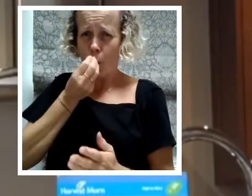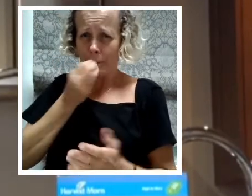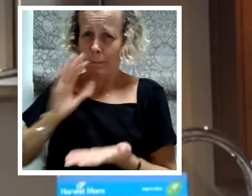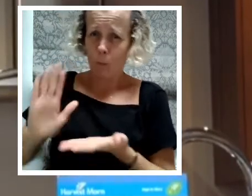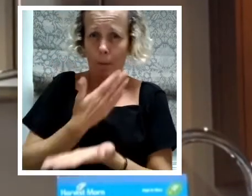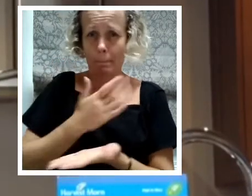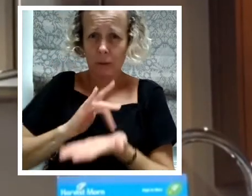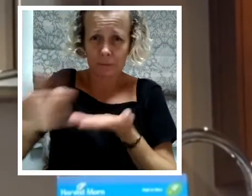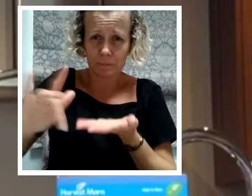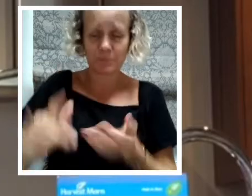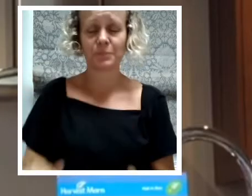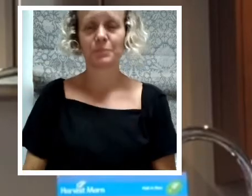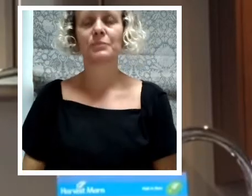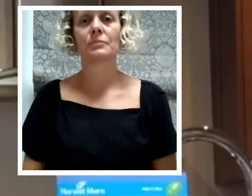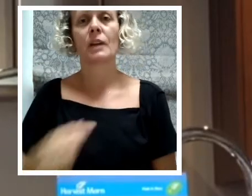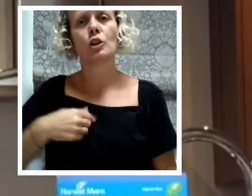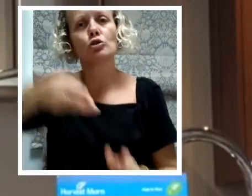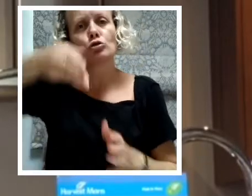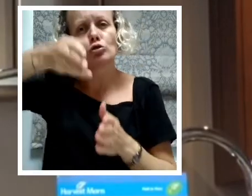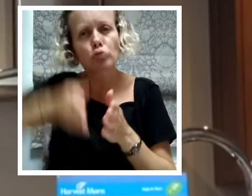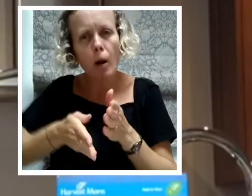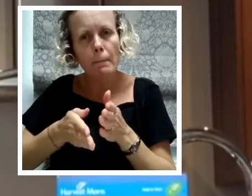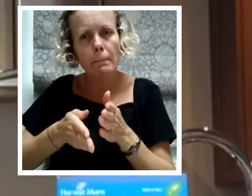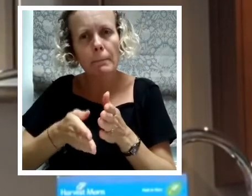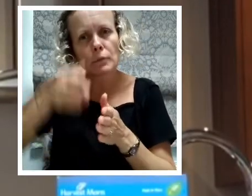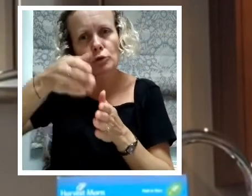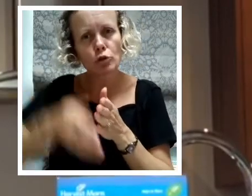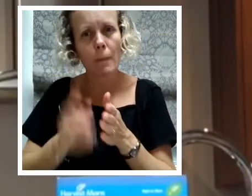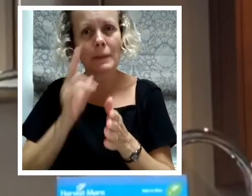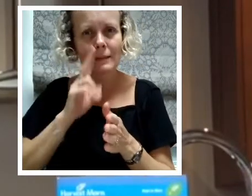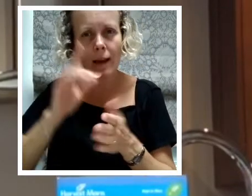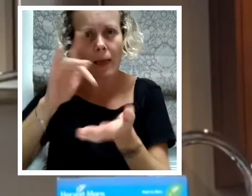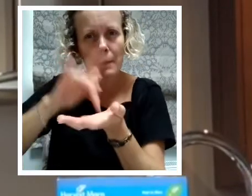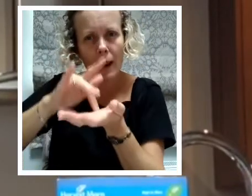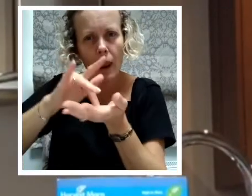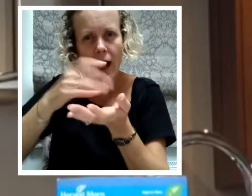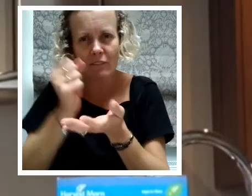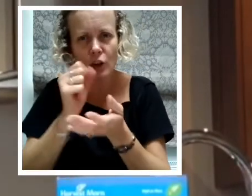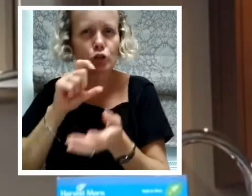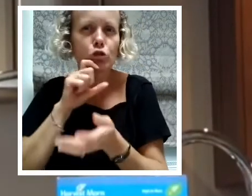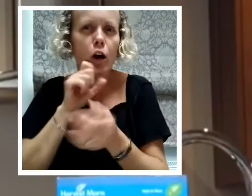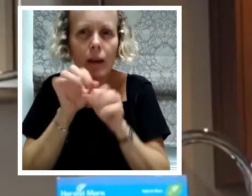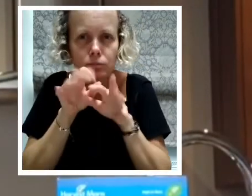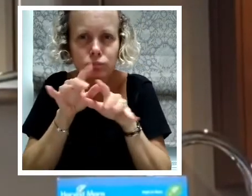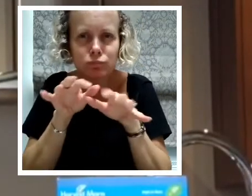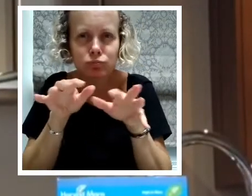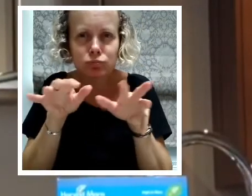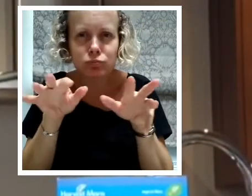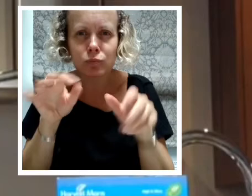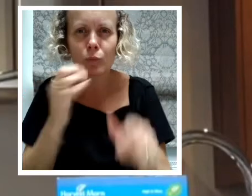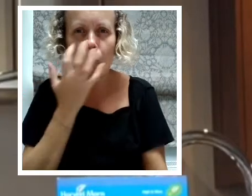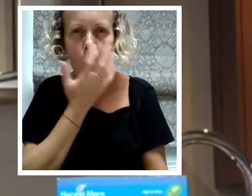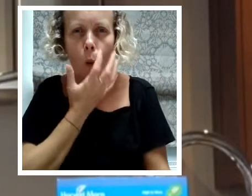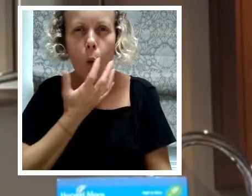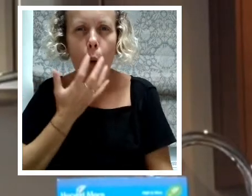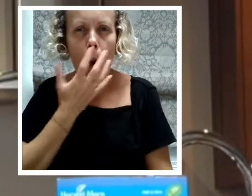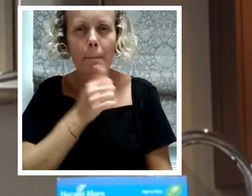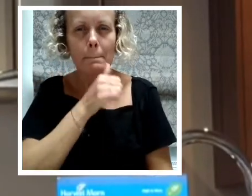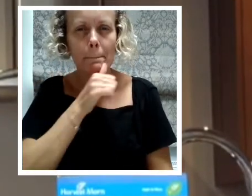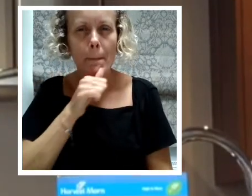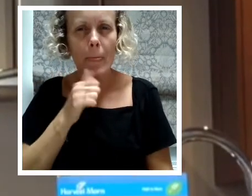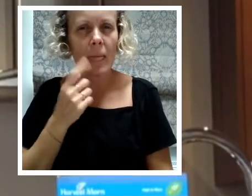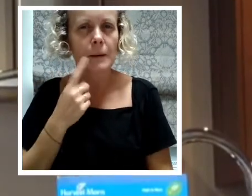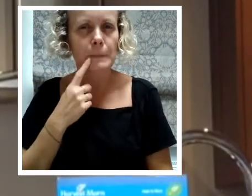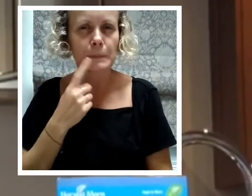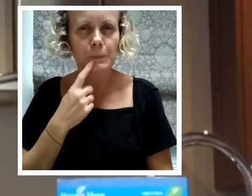So I'm going to chop into the middle of this one. Not sure if you can see all the gorgeous chocolate oozing out in the middle. I bet they're lovely